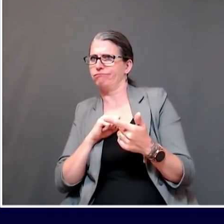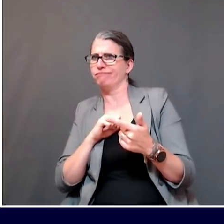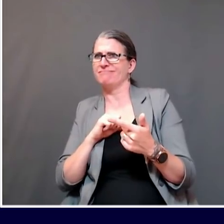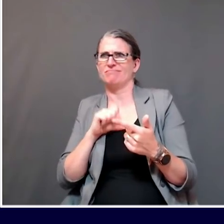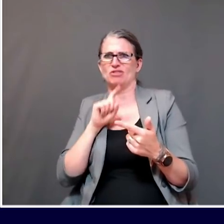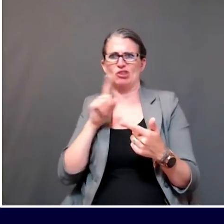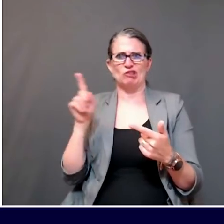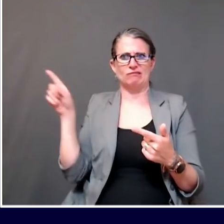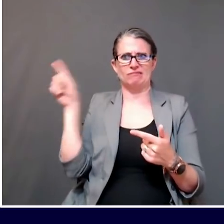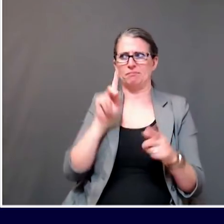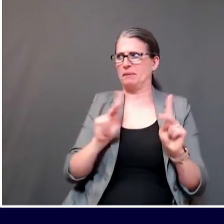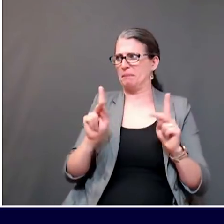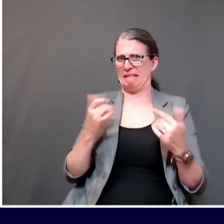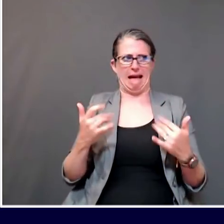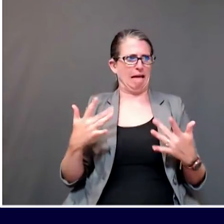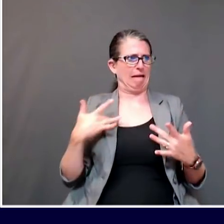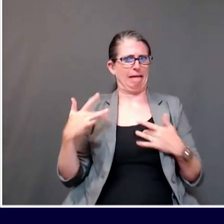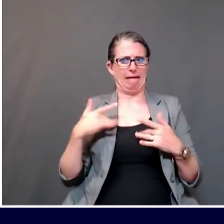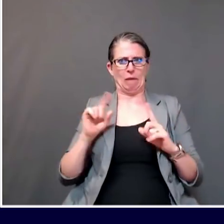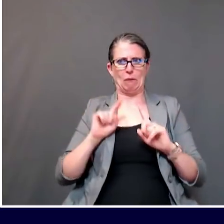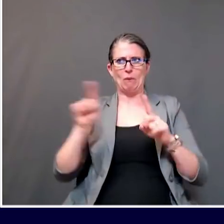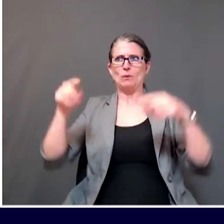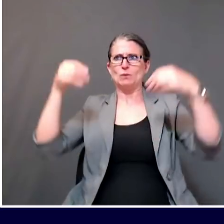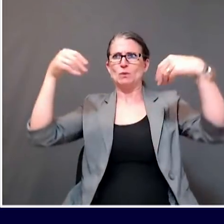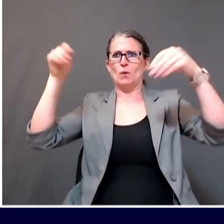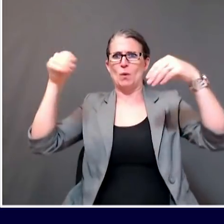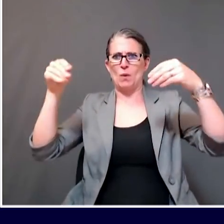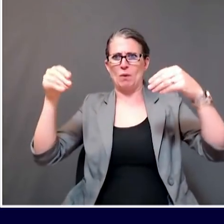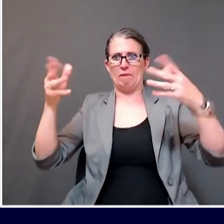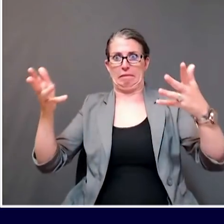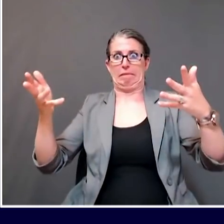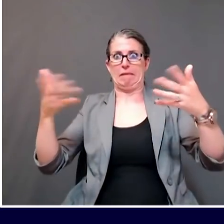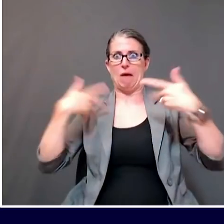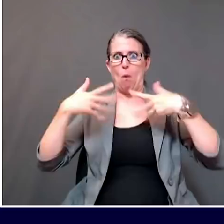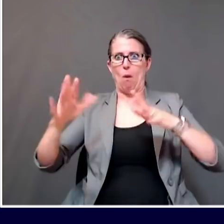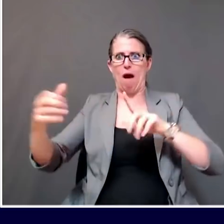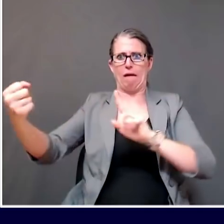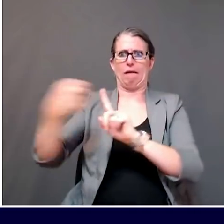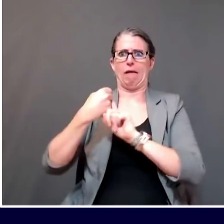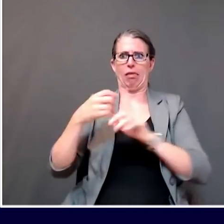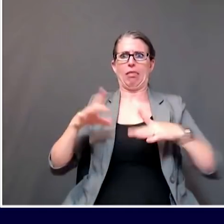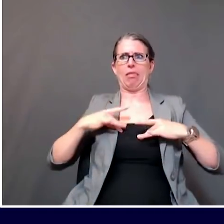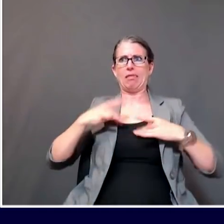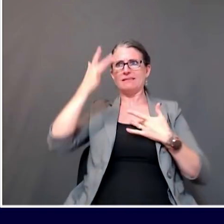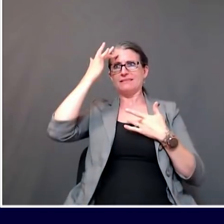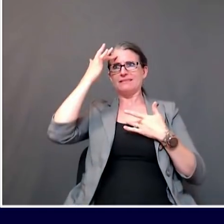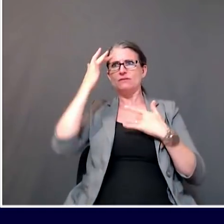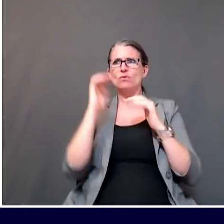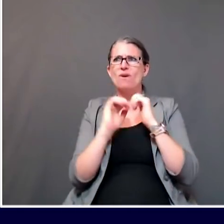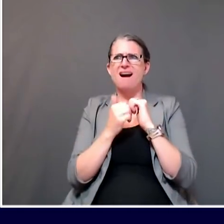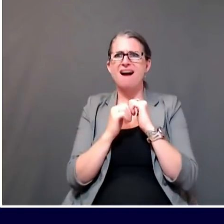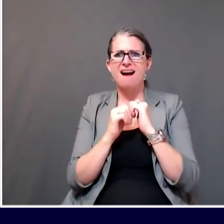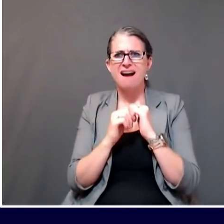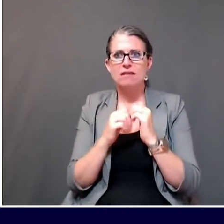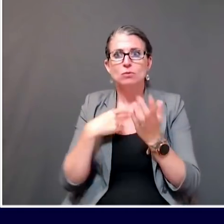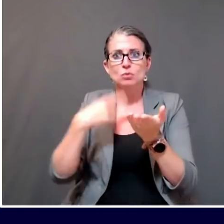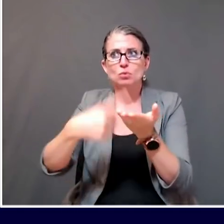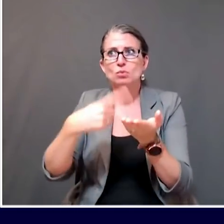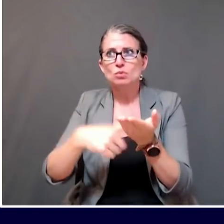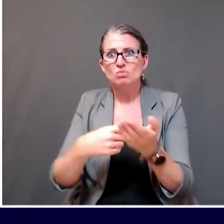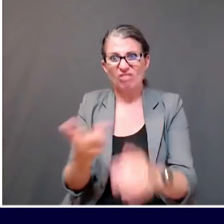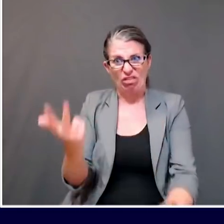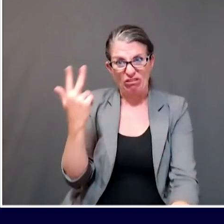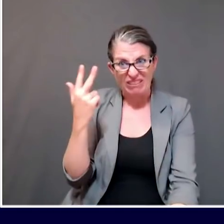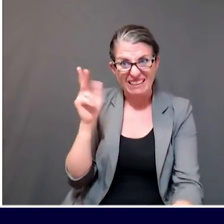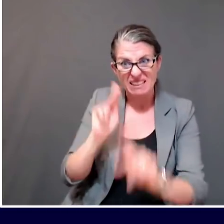or cases at retail shops. Can you tell us a little bit more about the steps that Walmart took after there was a discovery of positive case? Did they close down